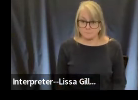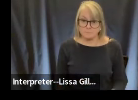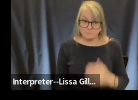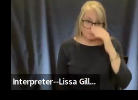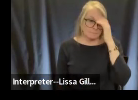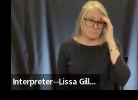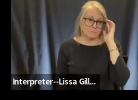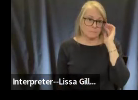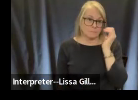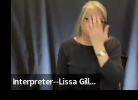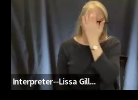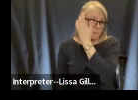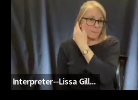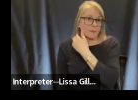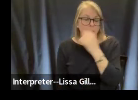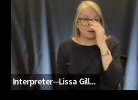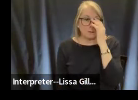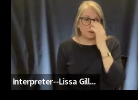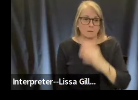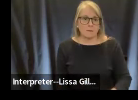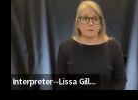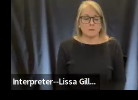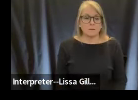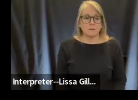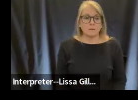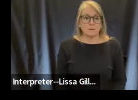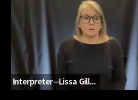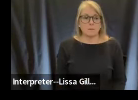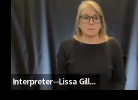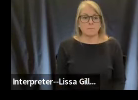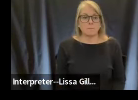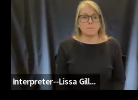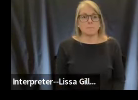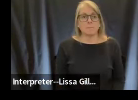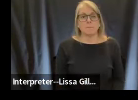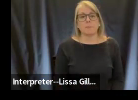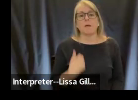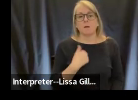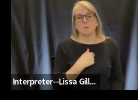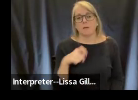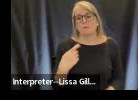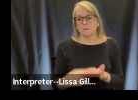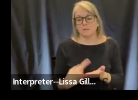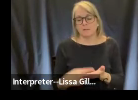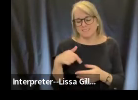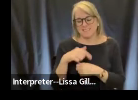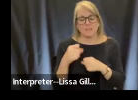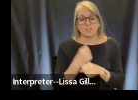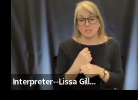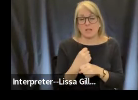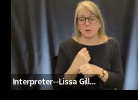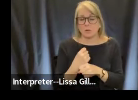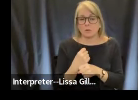fuel. Okay, lastly, this is just something we had to talk about because we talked about it a lot this year, is burn